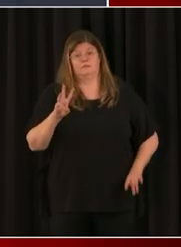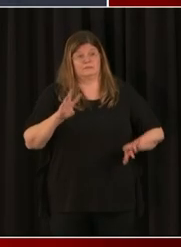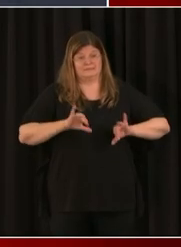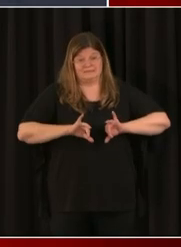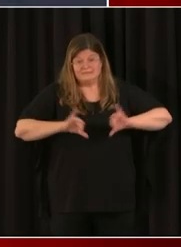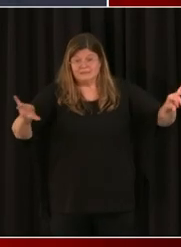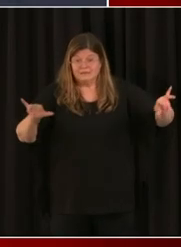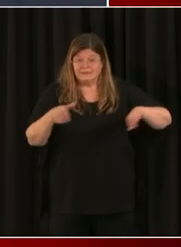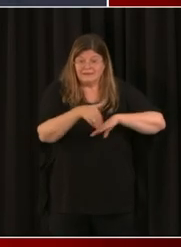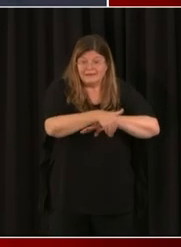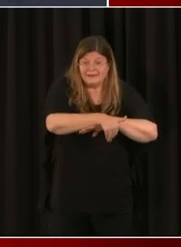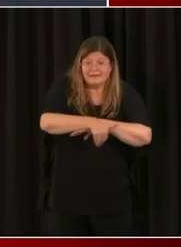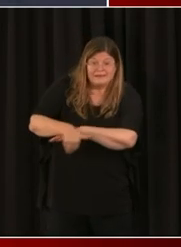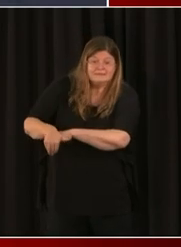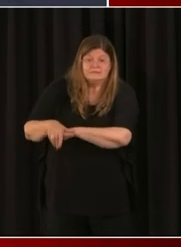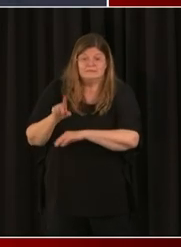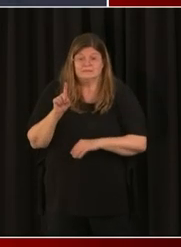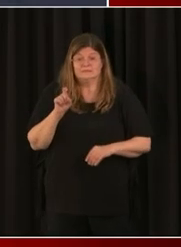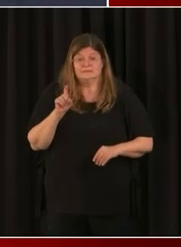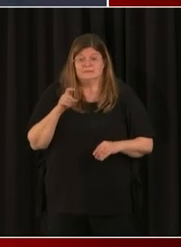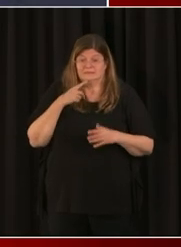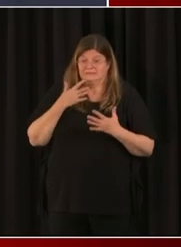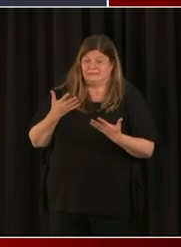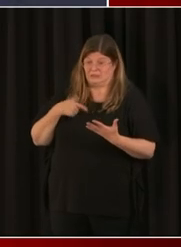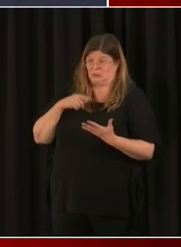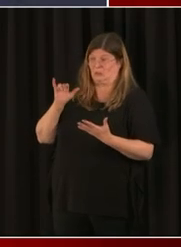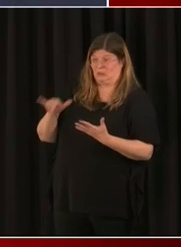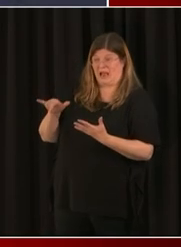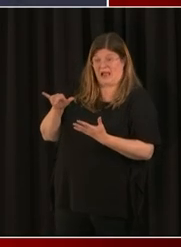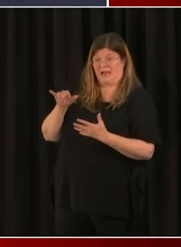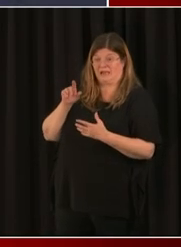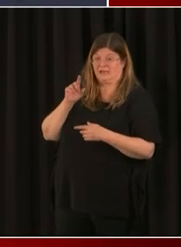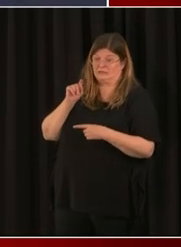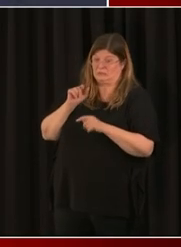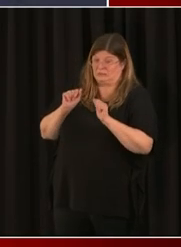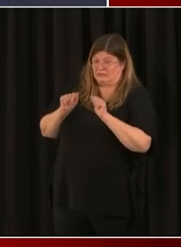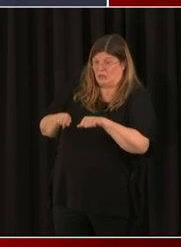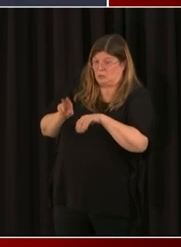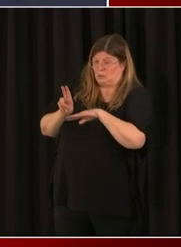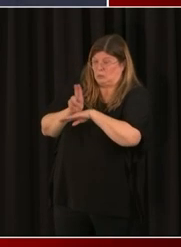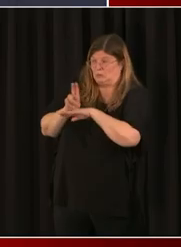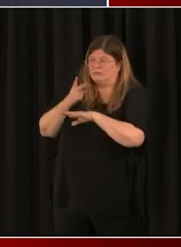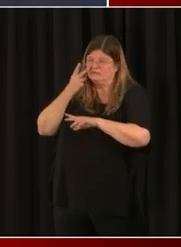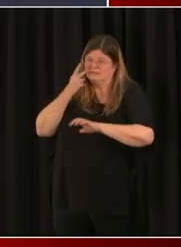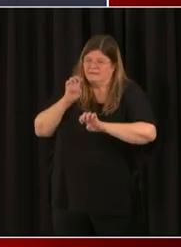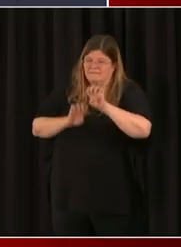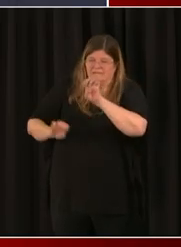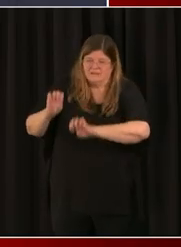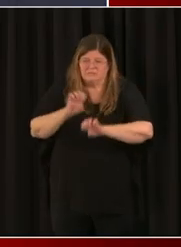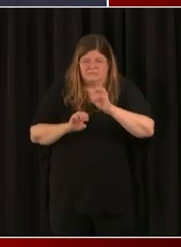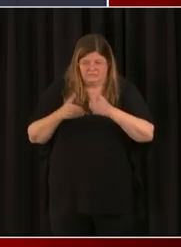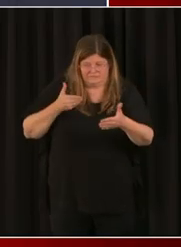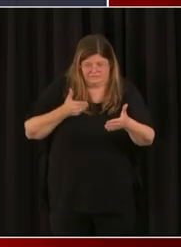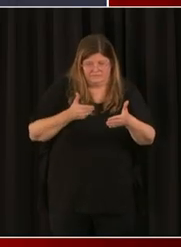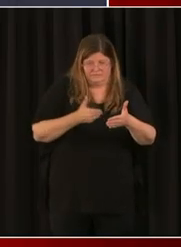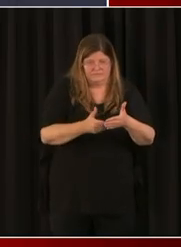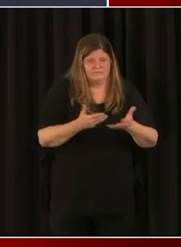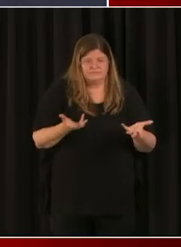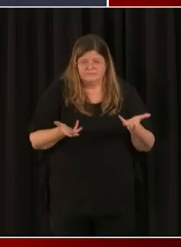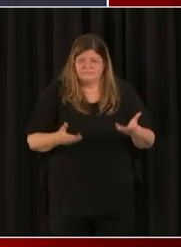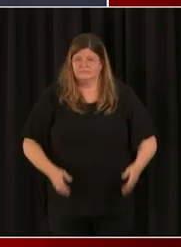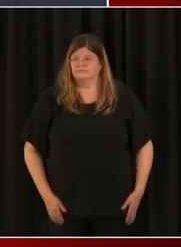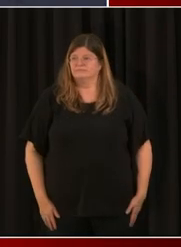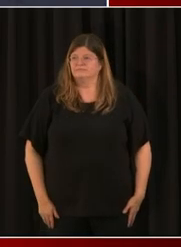earlier protests? It's certainly a tool that we will evaluate during the week.